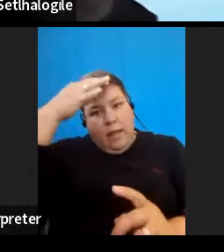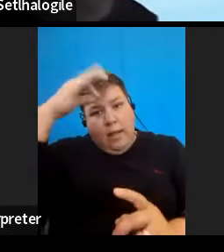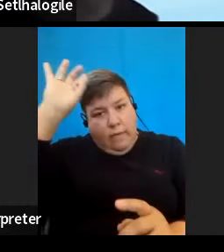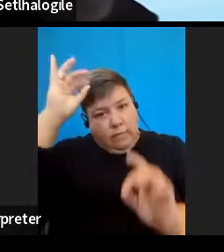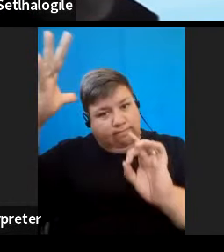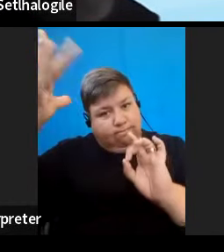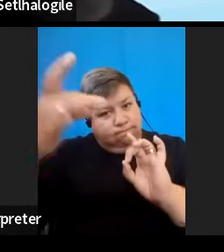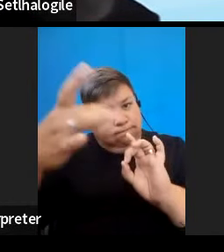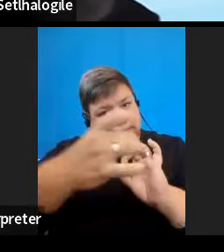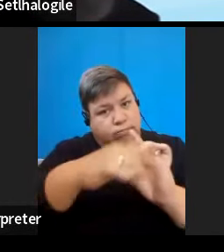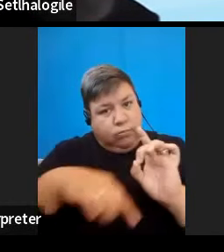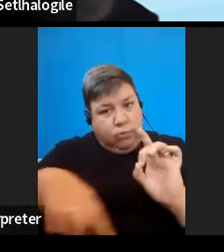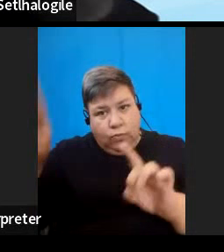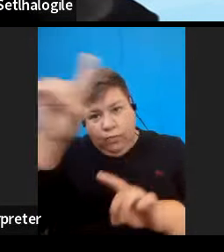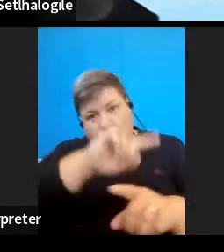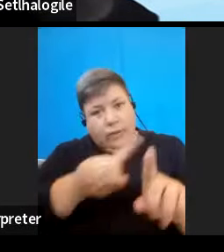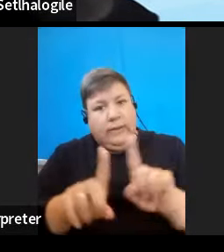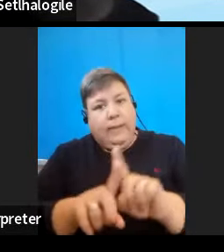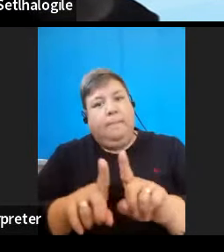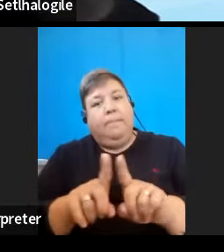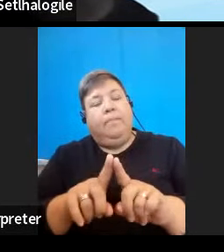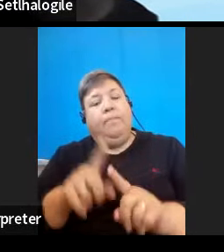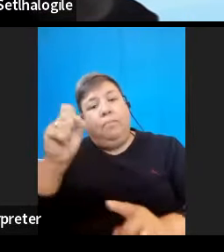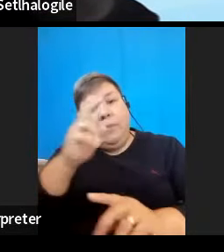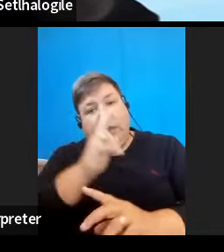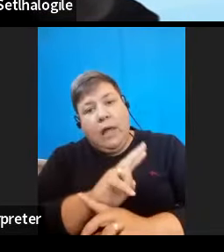to ensure that they recognize